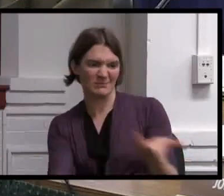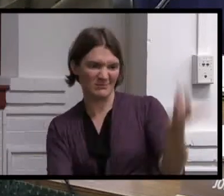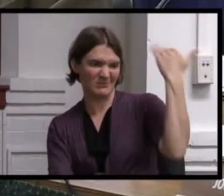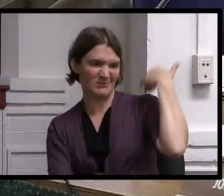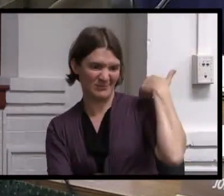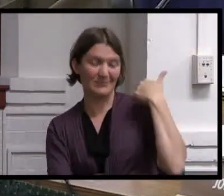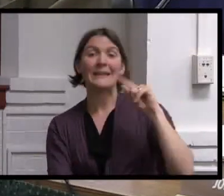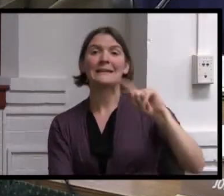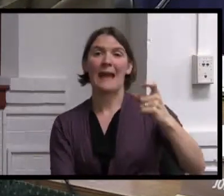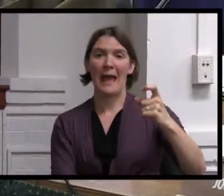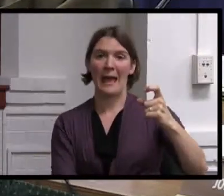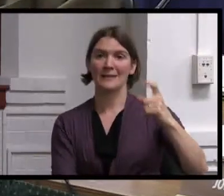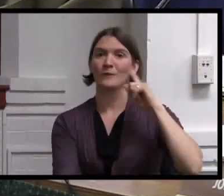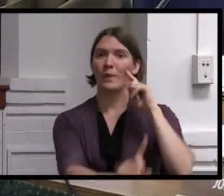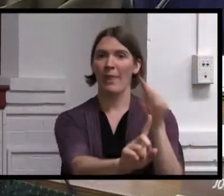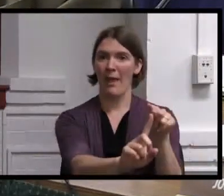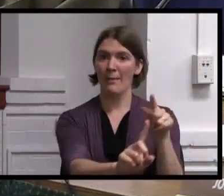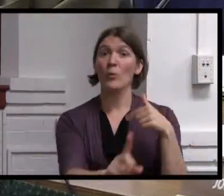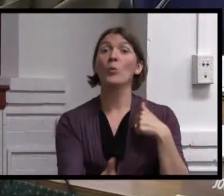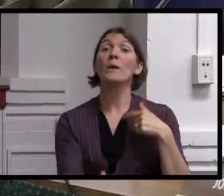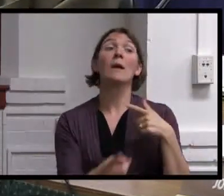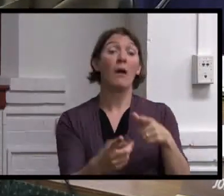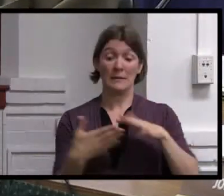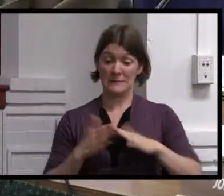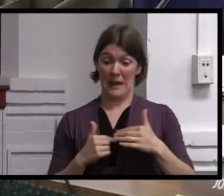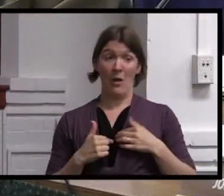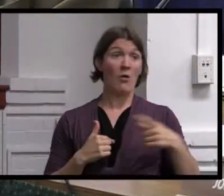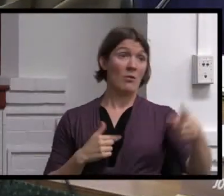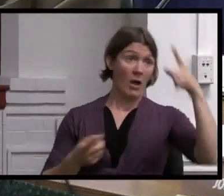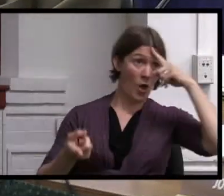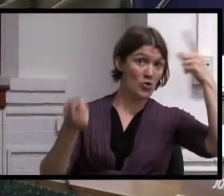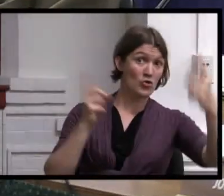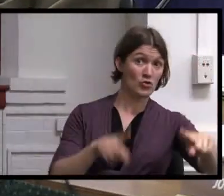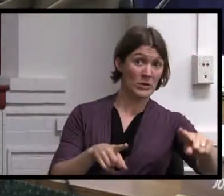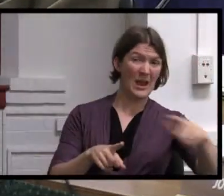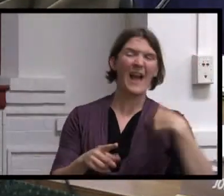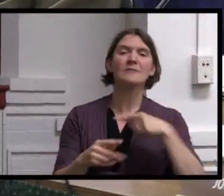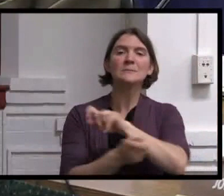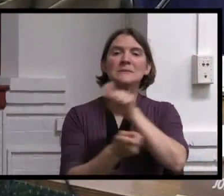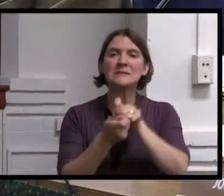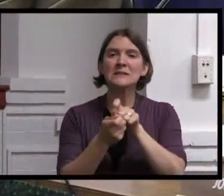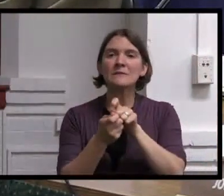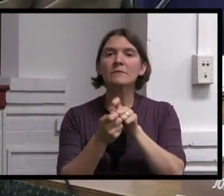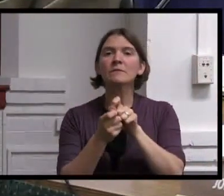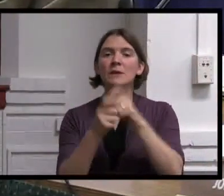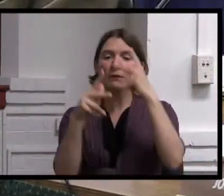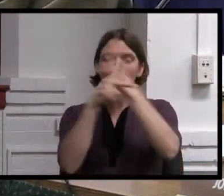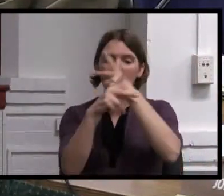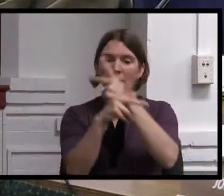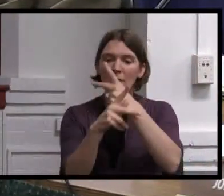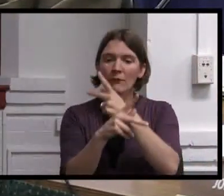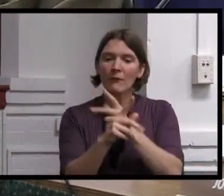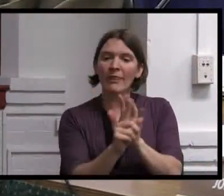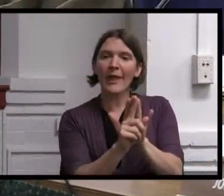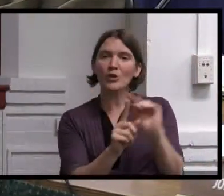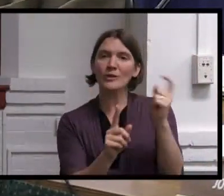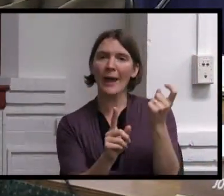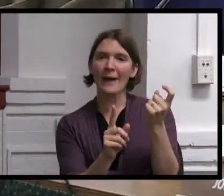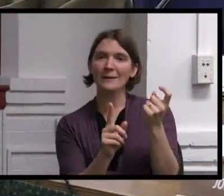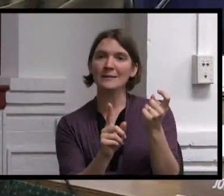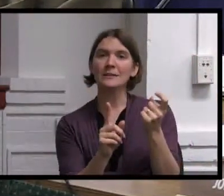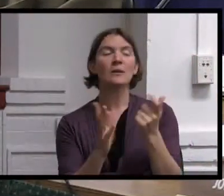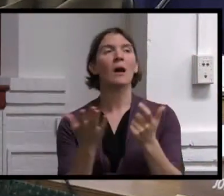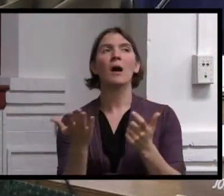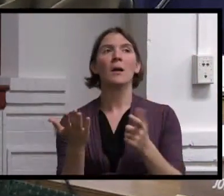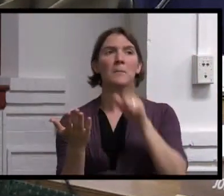ago, and where there was an agreement between the town and Tri-Park. There's a formula by which it's calculated. It's not,